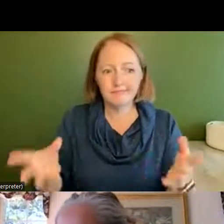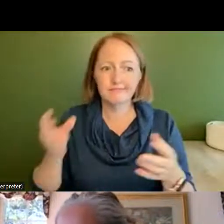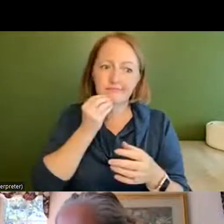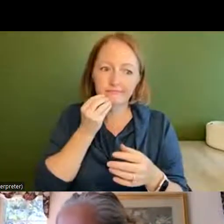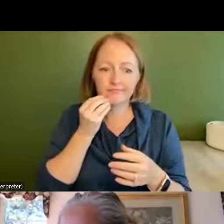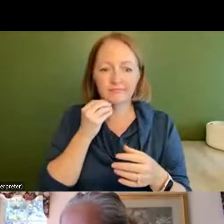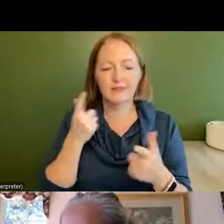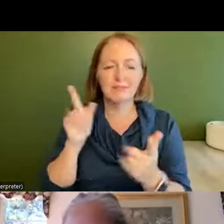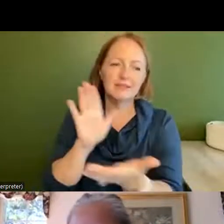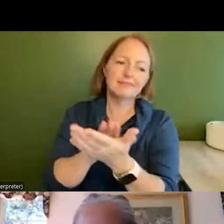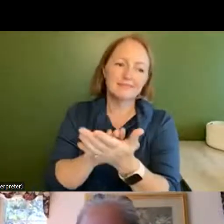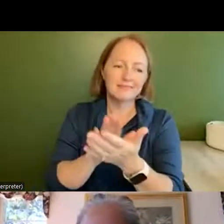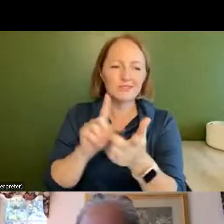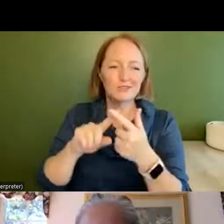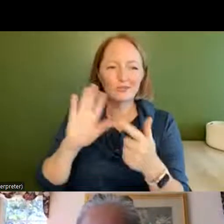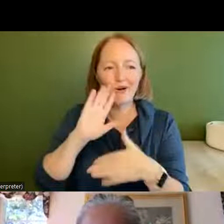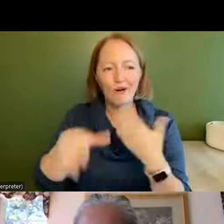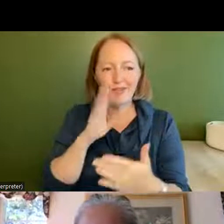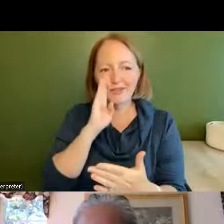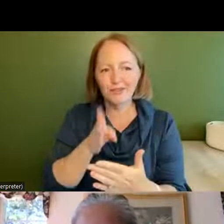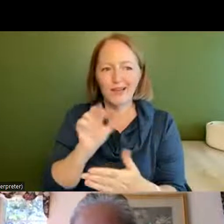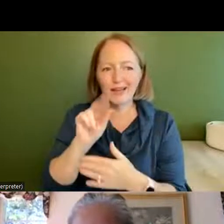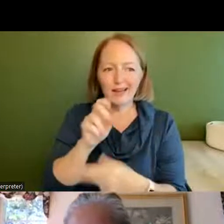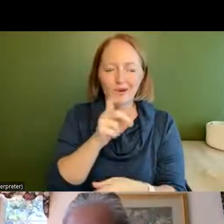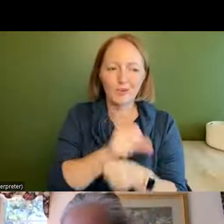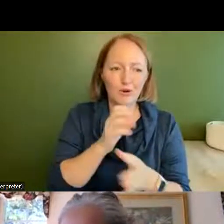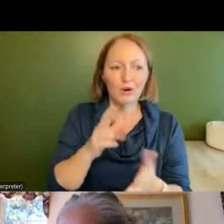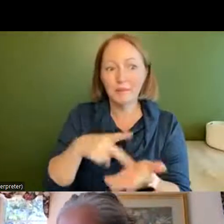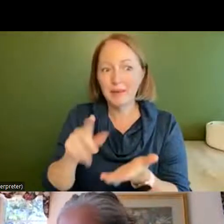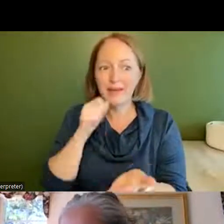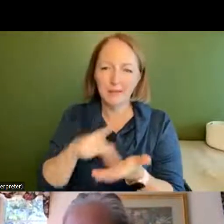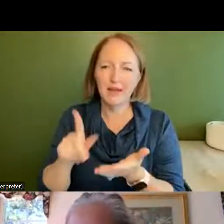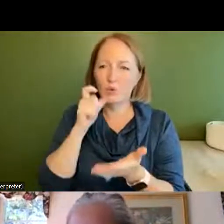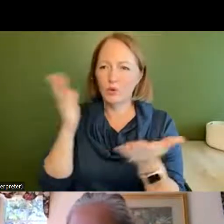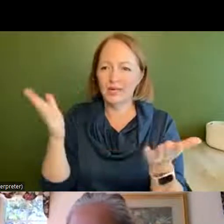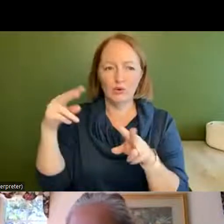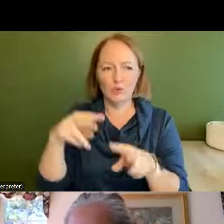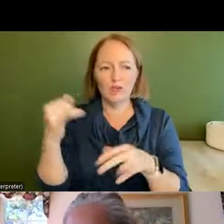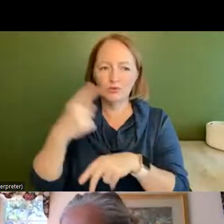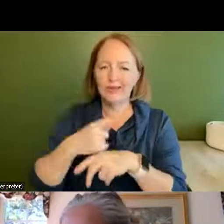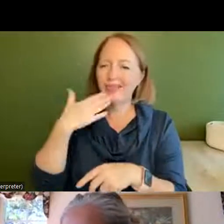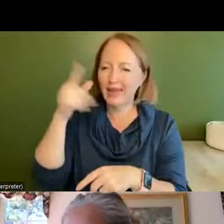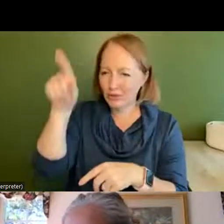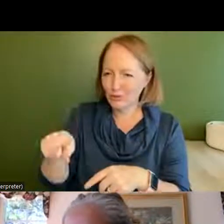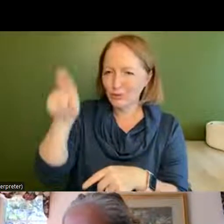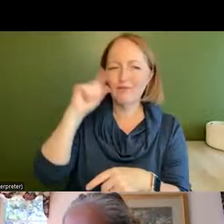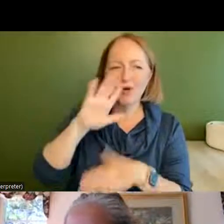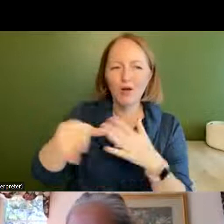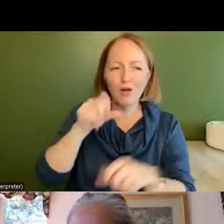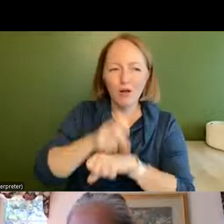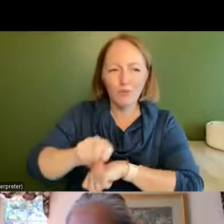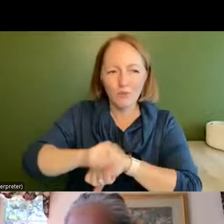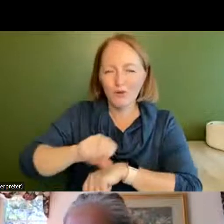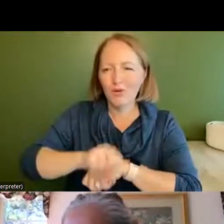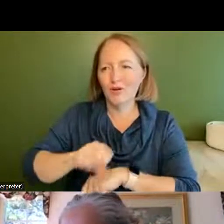huge shout out to all the direct care workers, paid and unpaid, on this call today. Thank you for all your hard work.